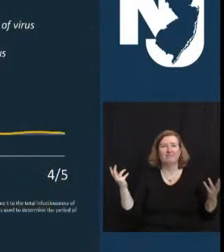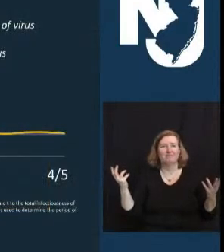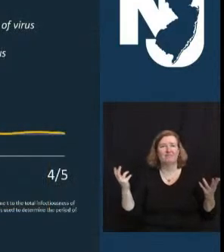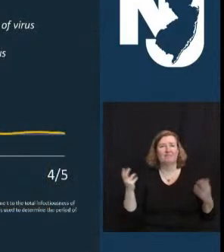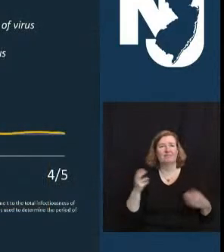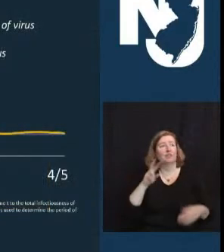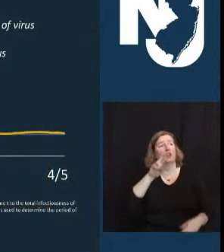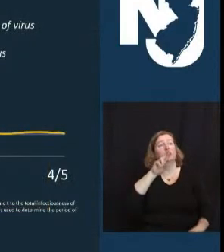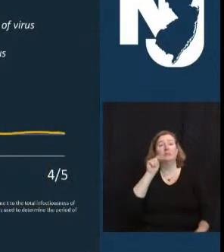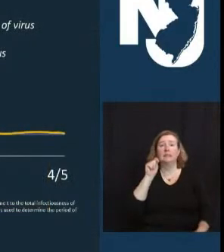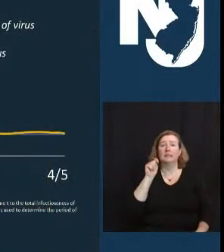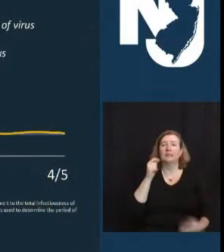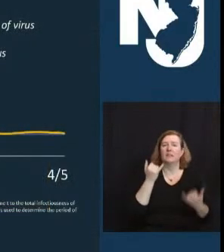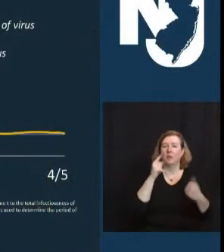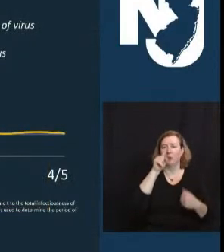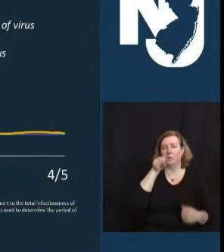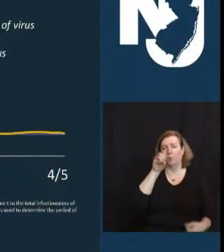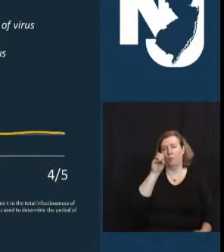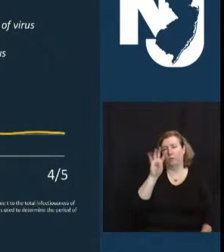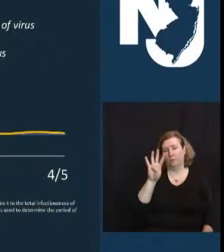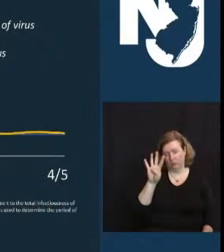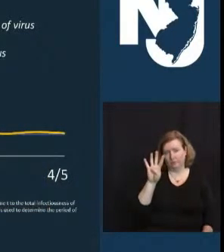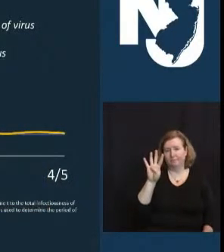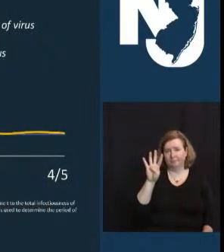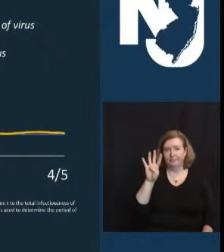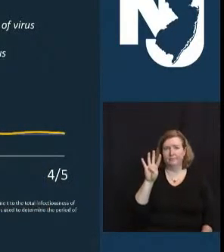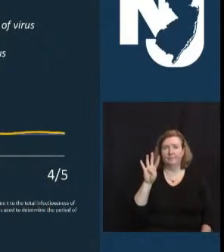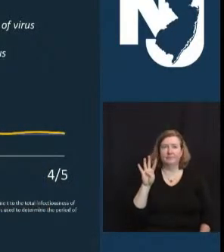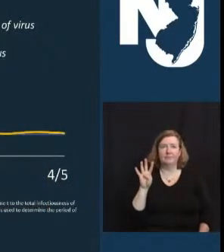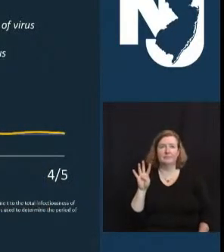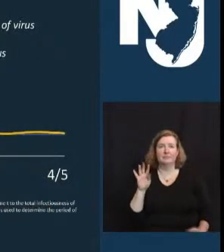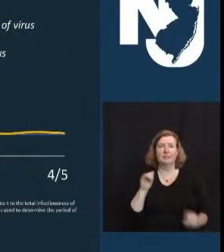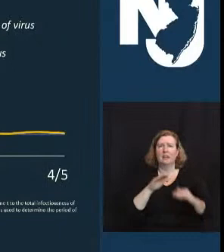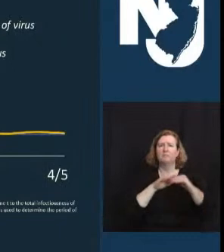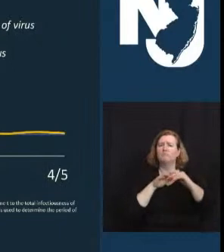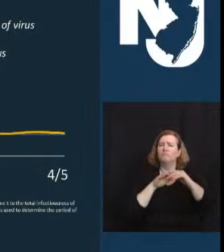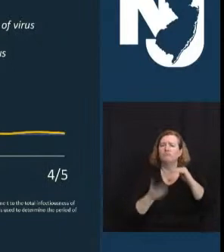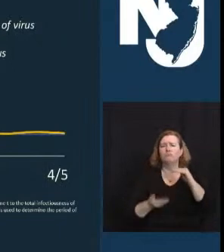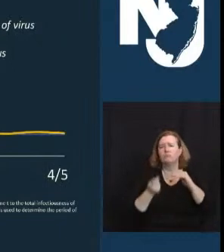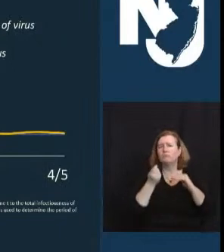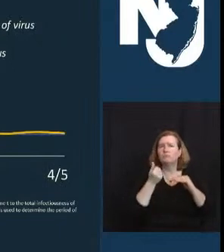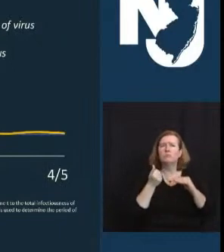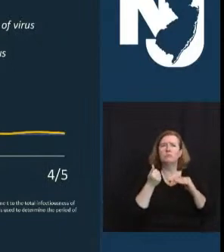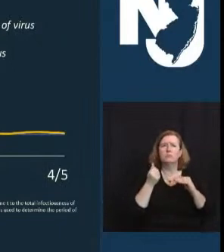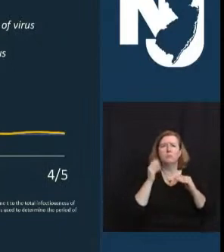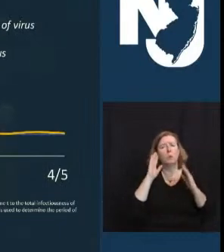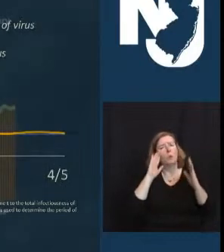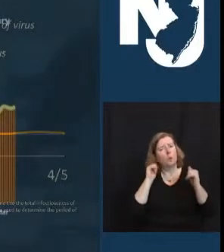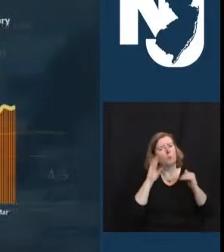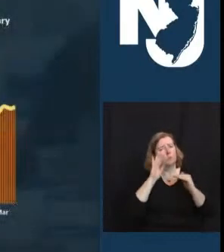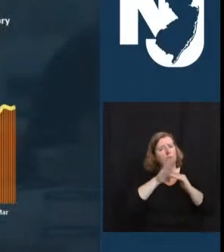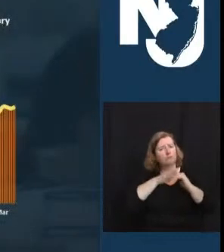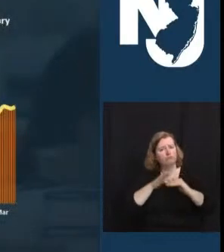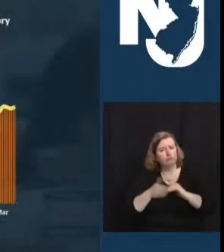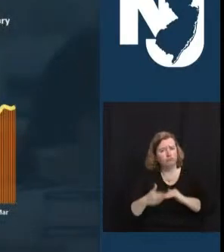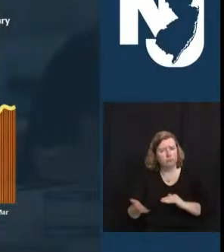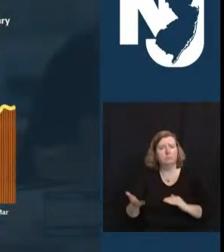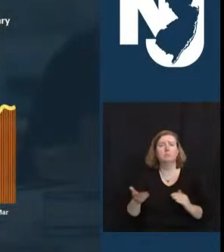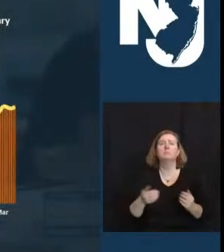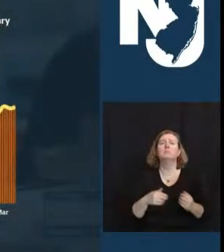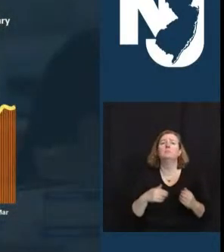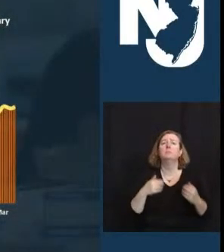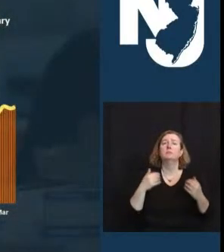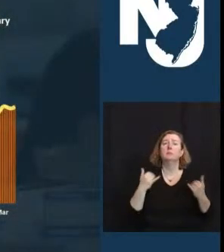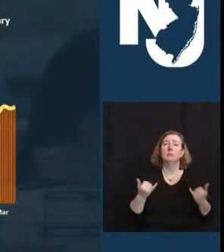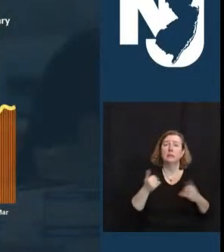is currently 1.04. That's coming down slightly. Let's hope it continues to. Looking at our hospitals as of last